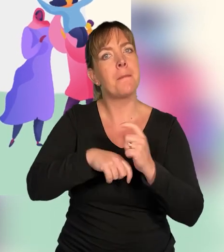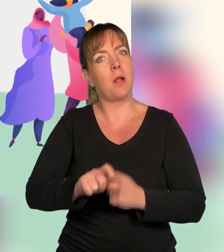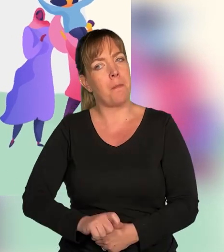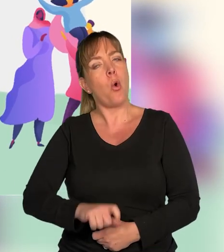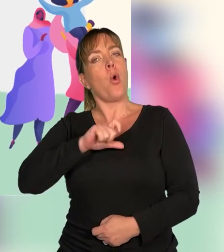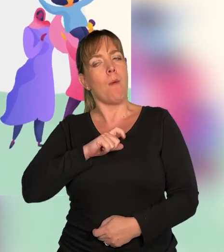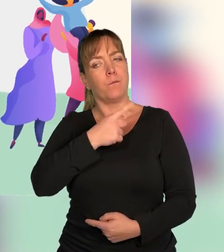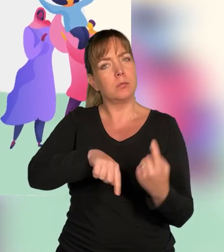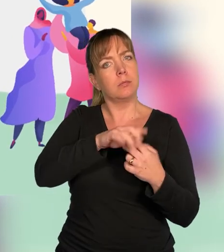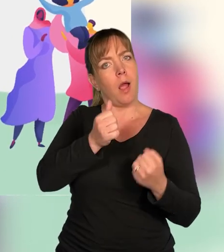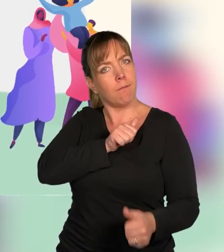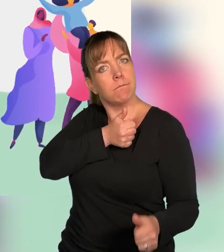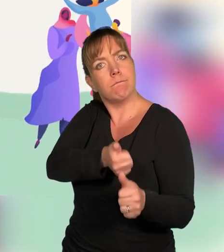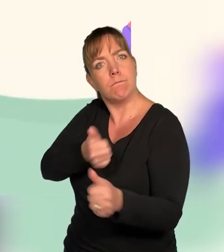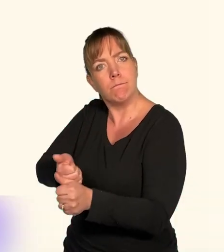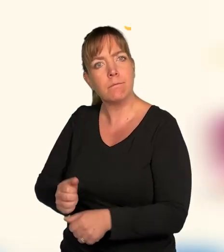them.